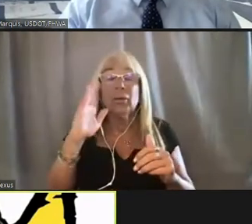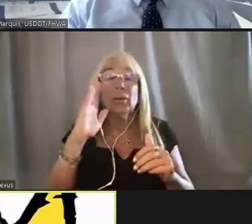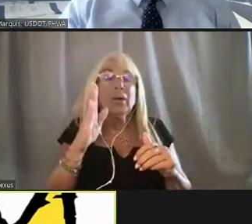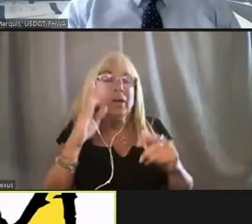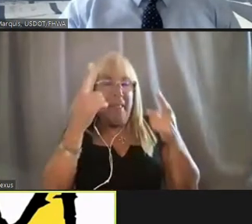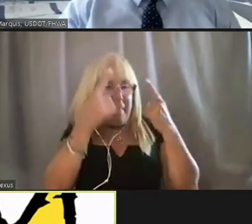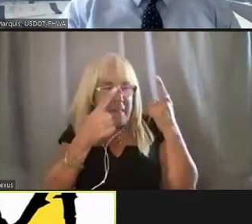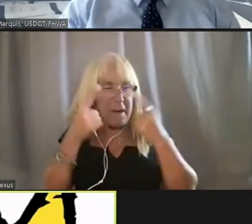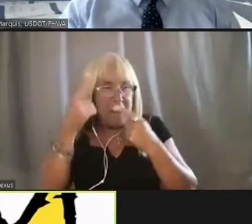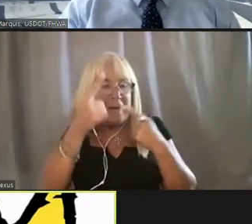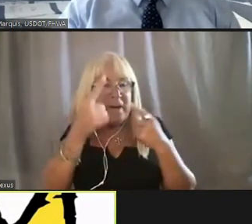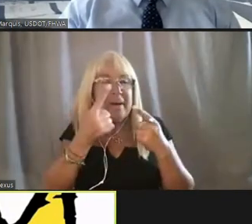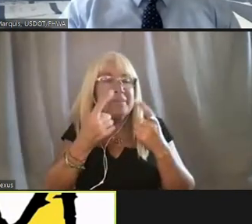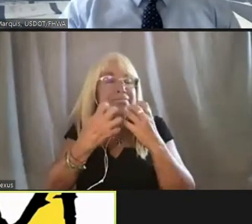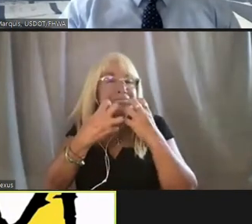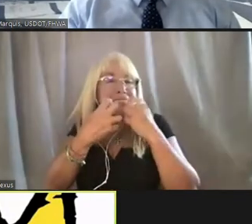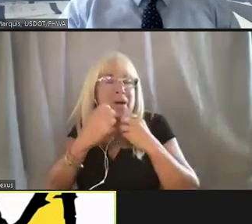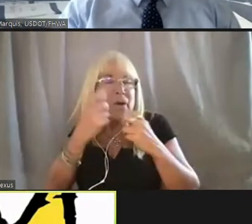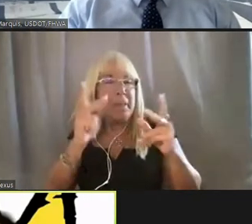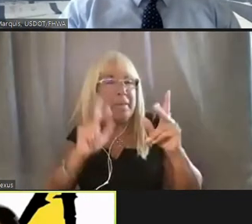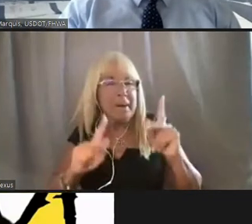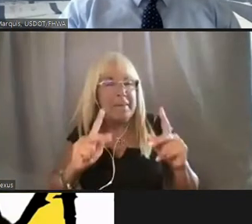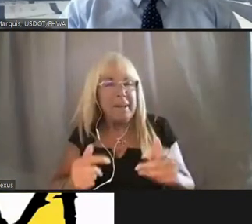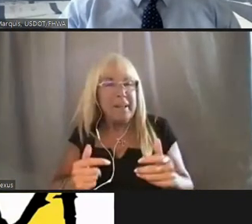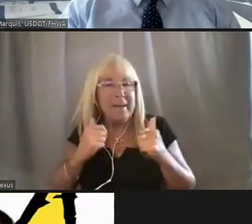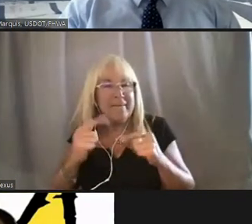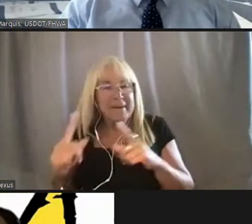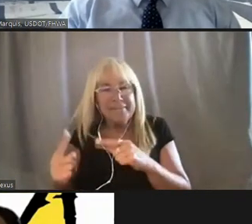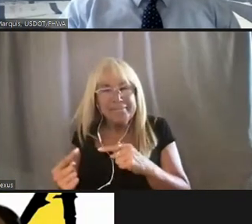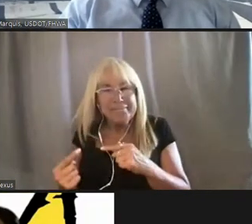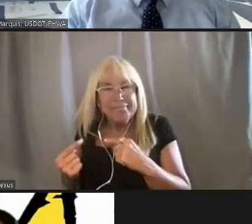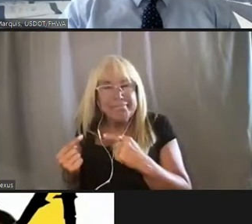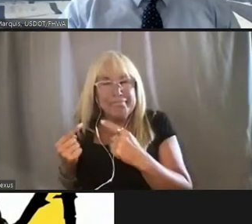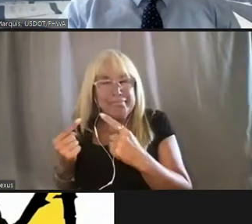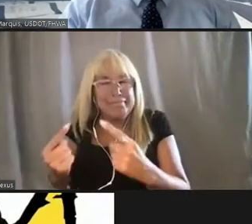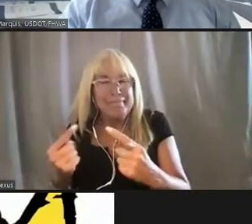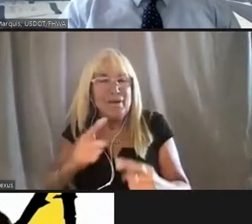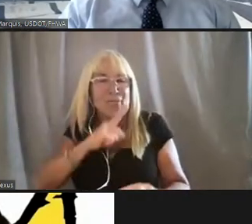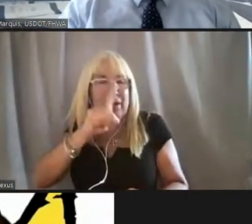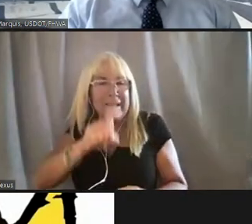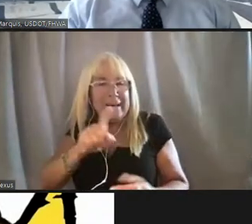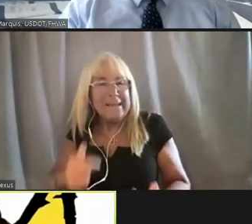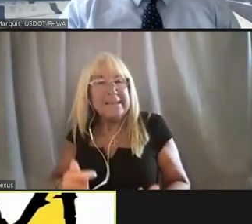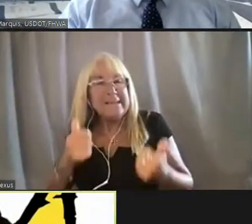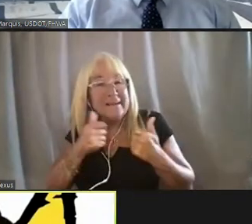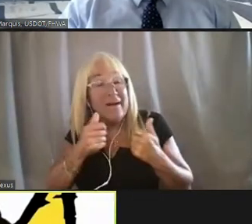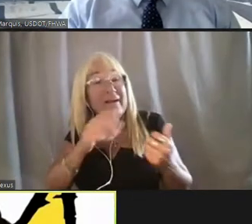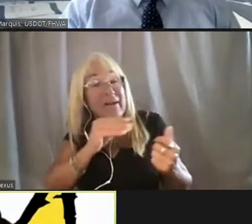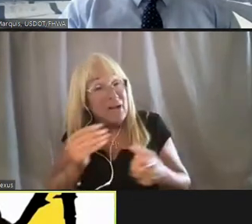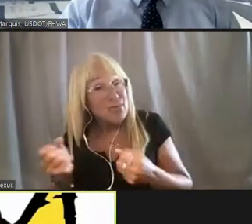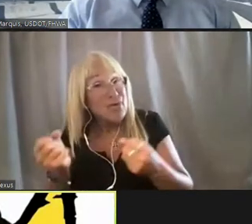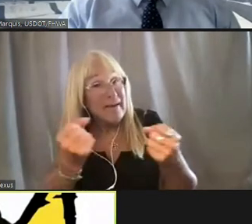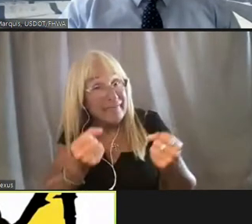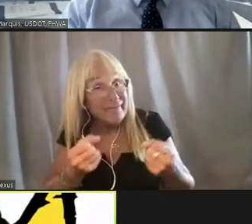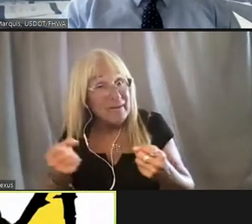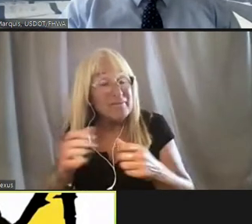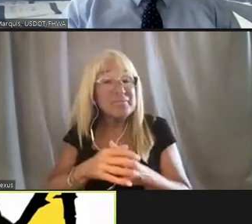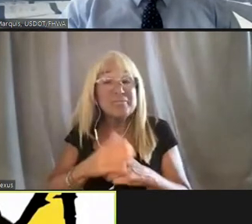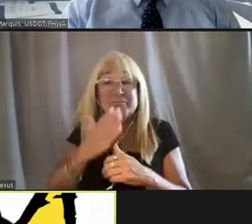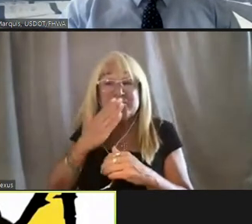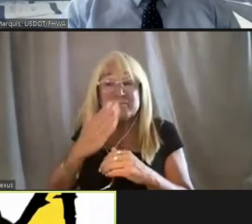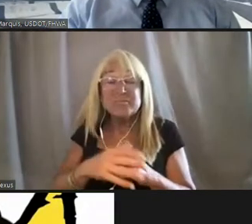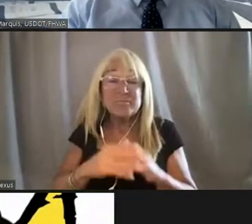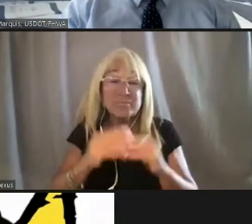people that actually live here and have lived here for the lifelong amount of time and really need to survive and drive thank you